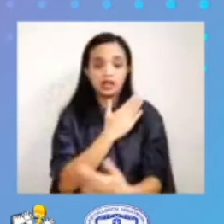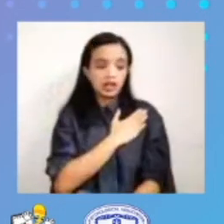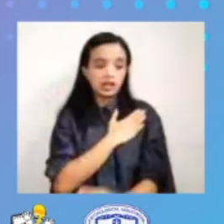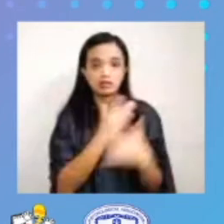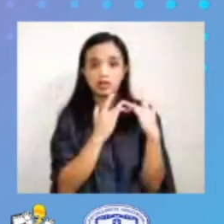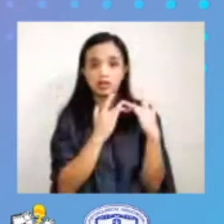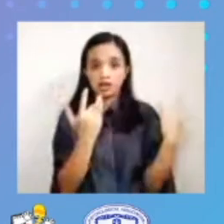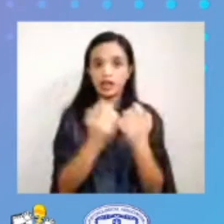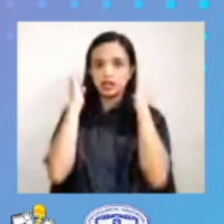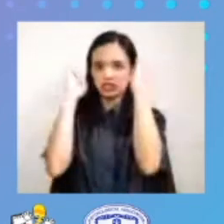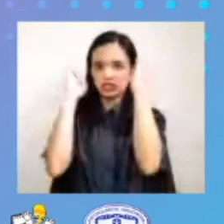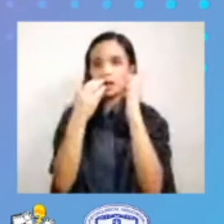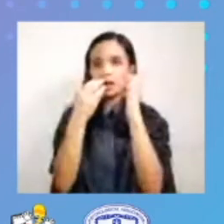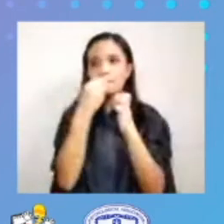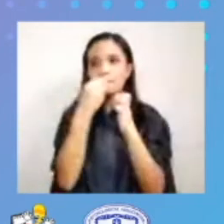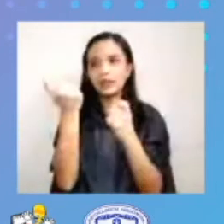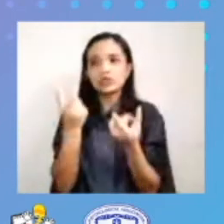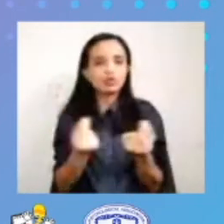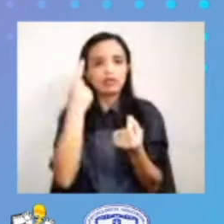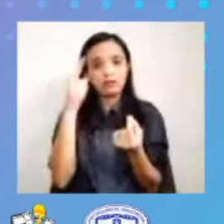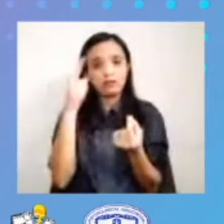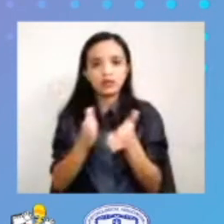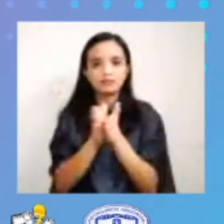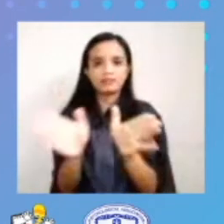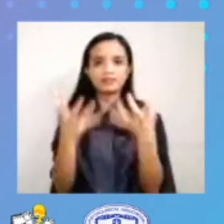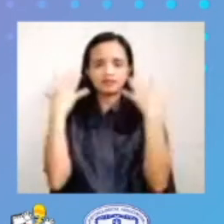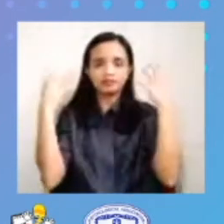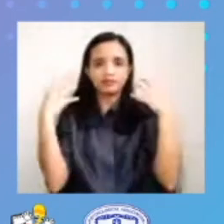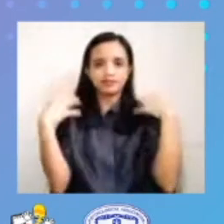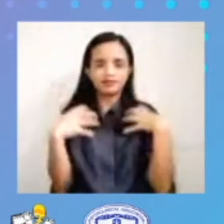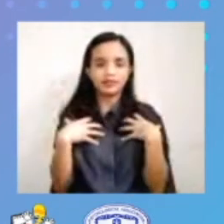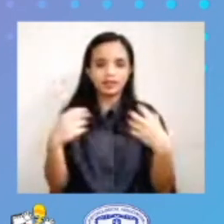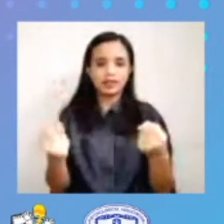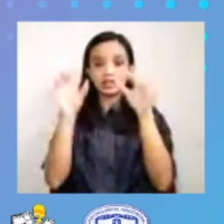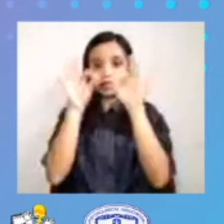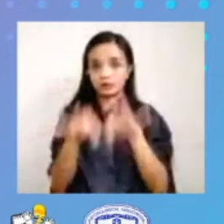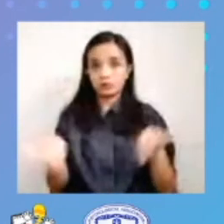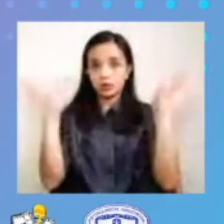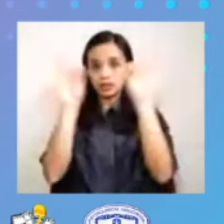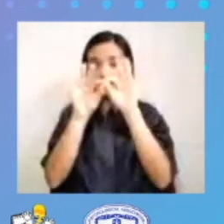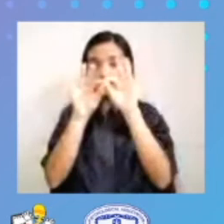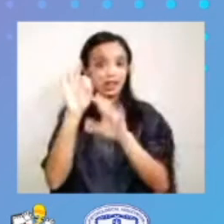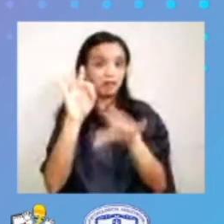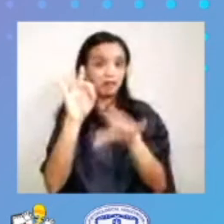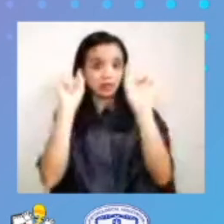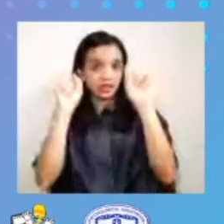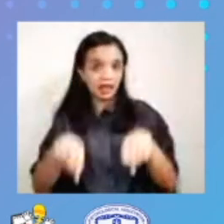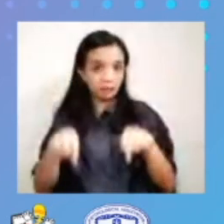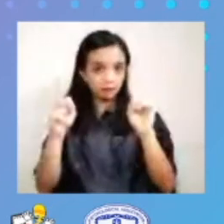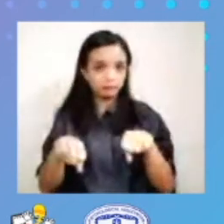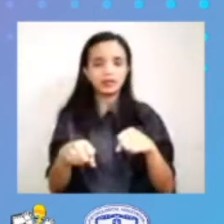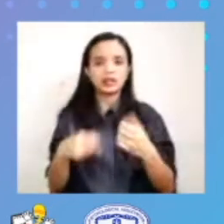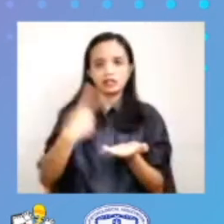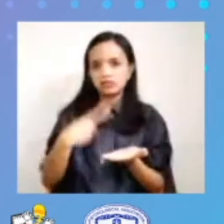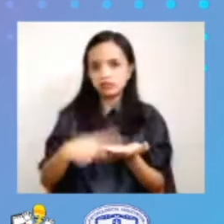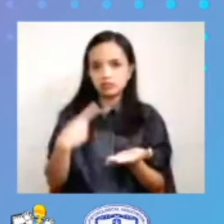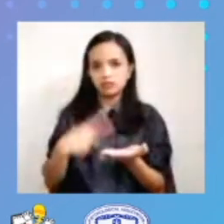always, again, check the form because you may be doing it intensely, tapos yung pala, you're not doing it the right